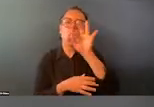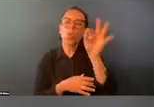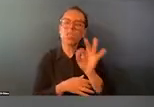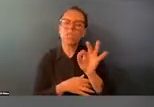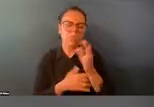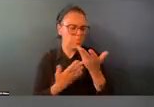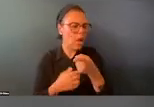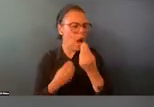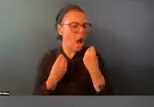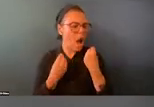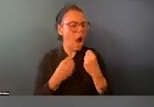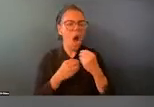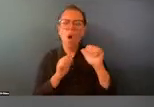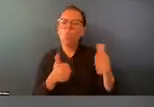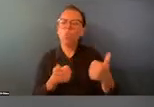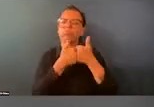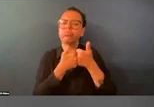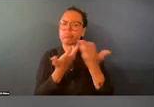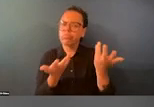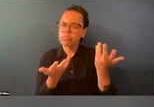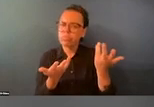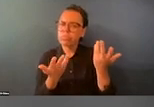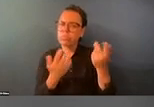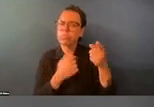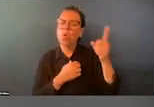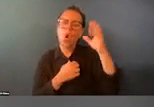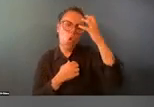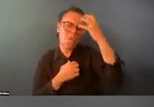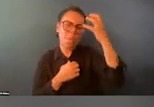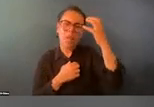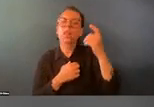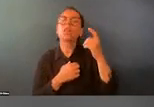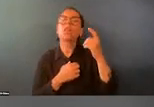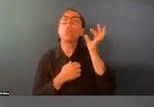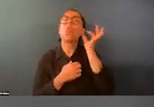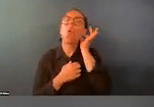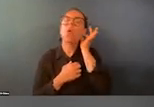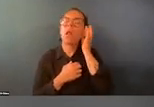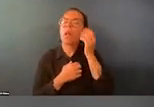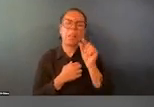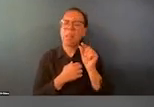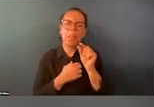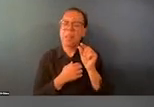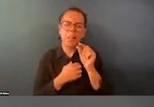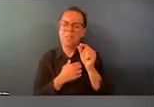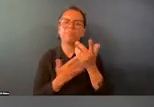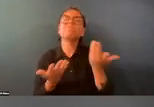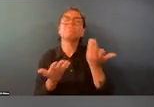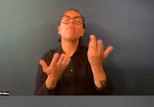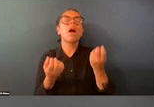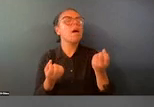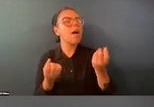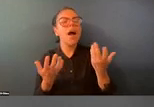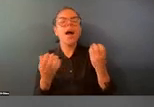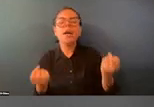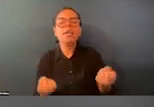is that there are no women's representative in Department of Nature Resources.